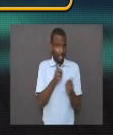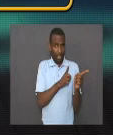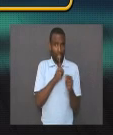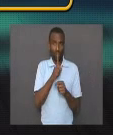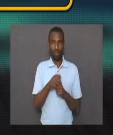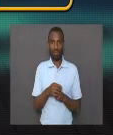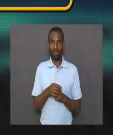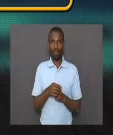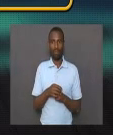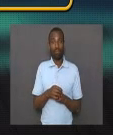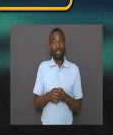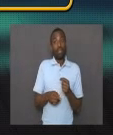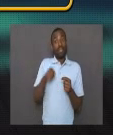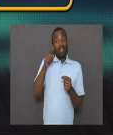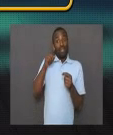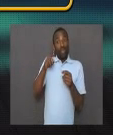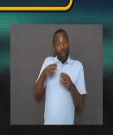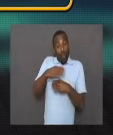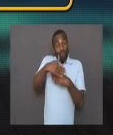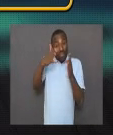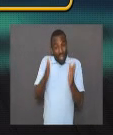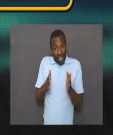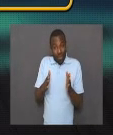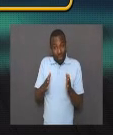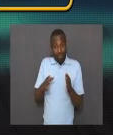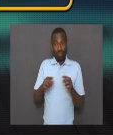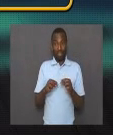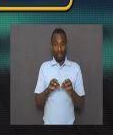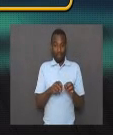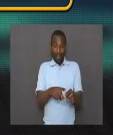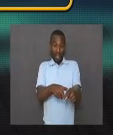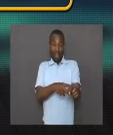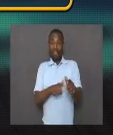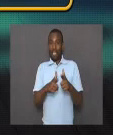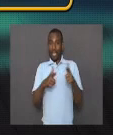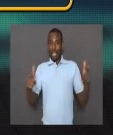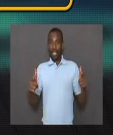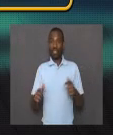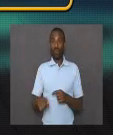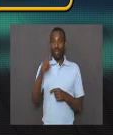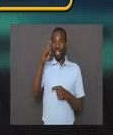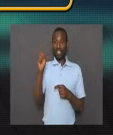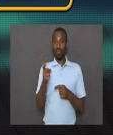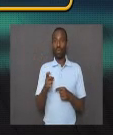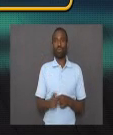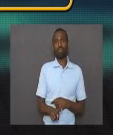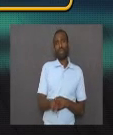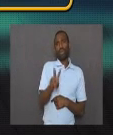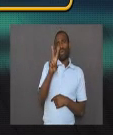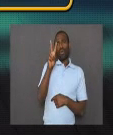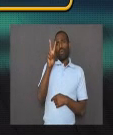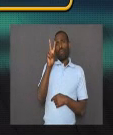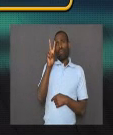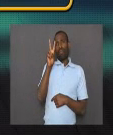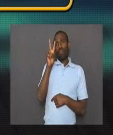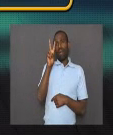a length of x, the time between two successive collisions on the